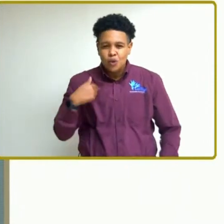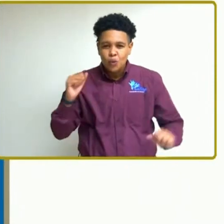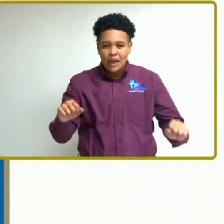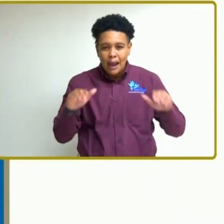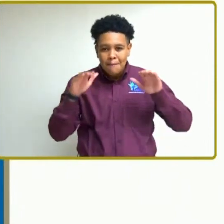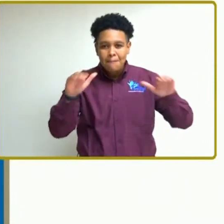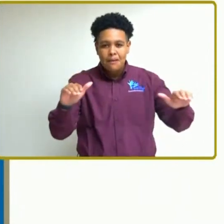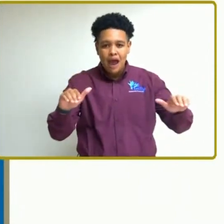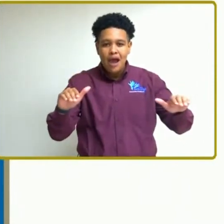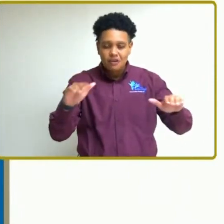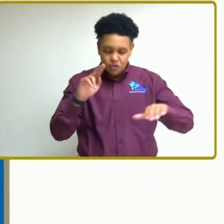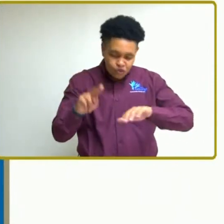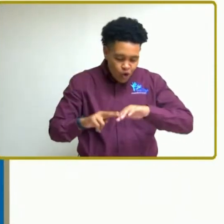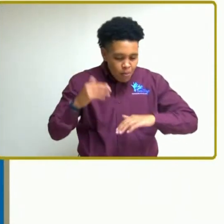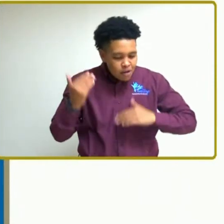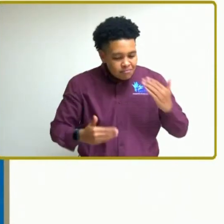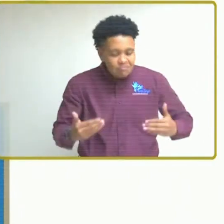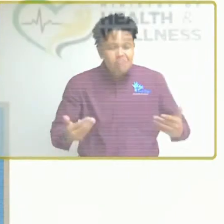back to life.